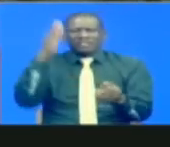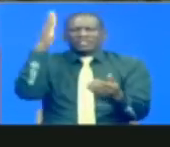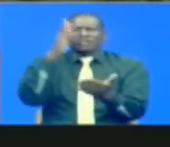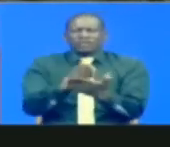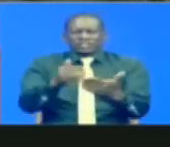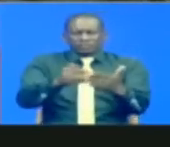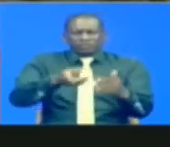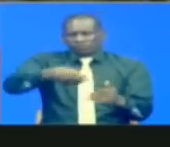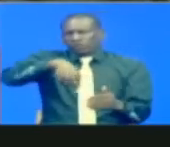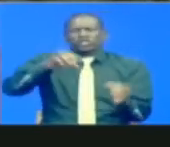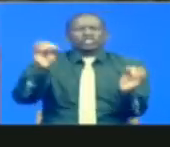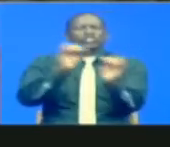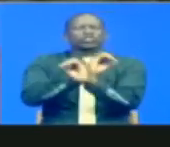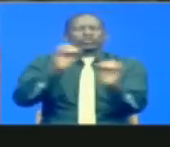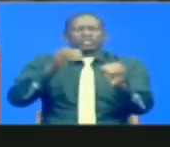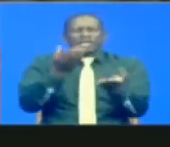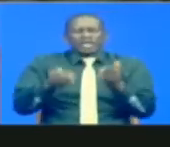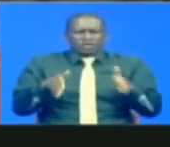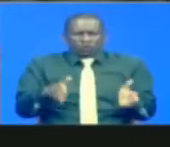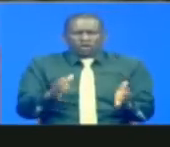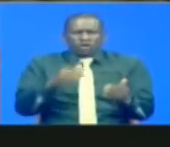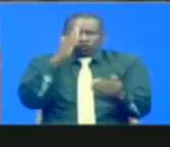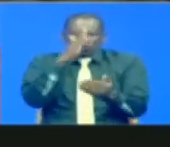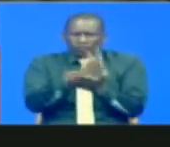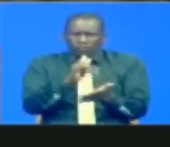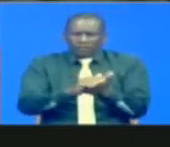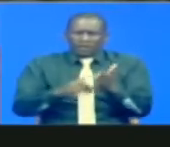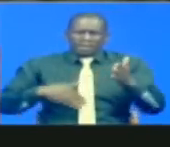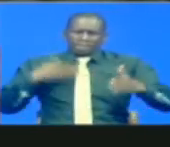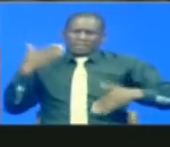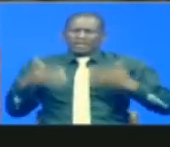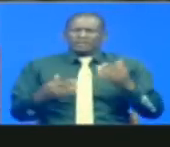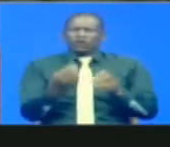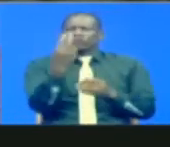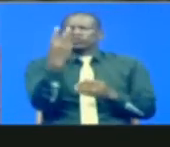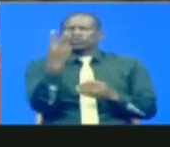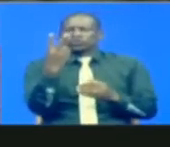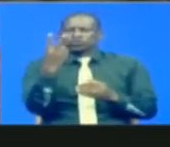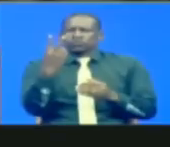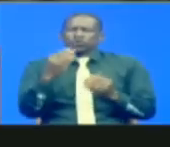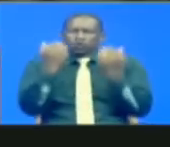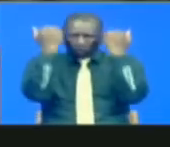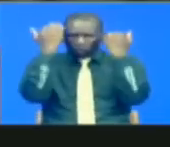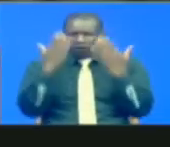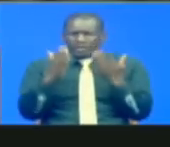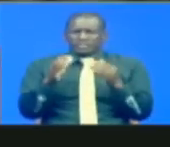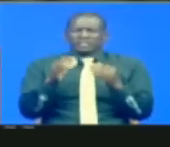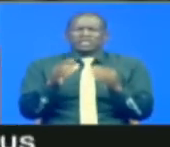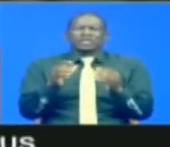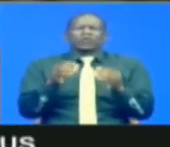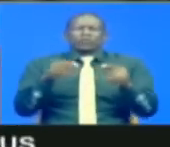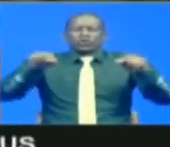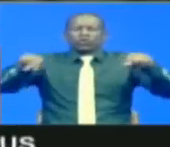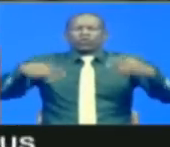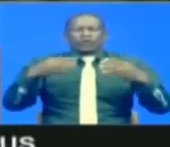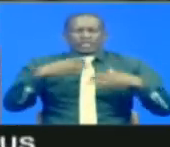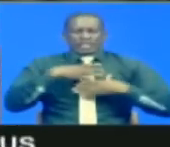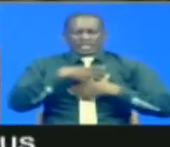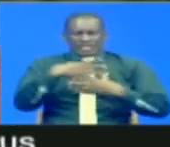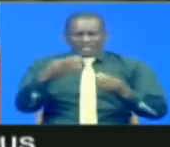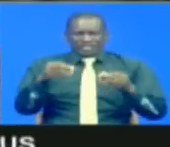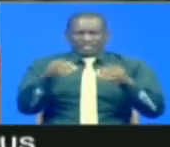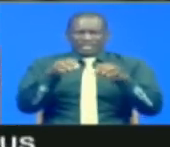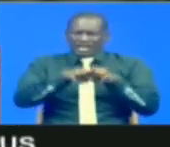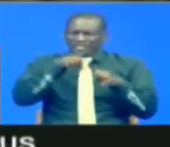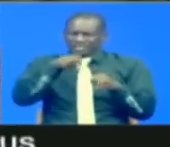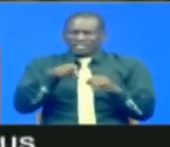do not in any way satisfy us that the conduct of the two senior counsel would amount to a conflict of interest insofar as this